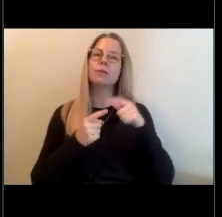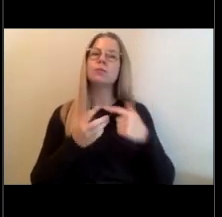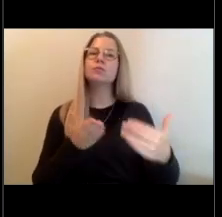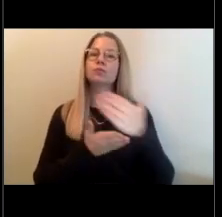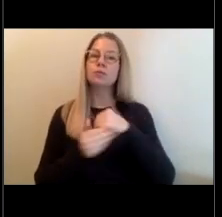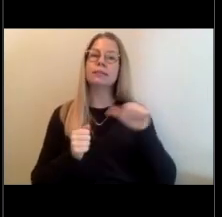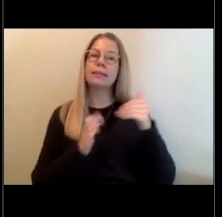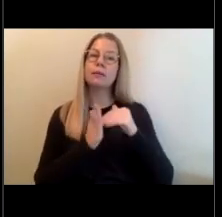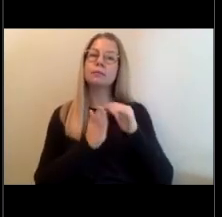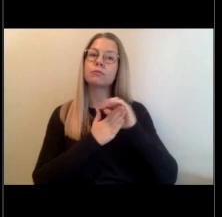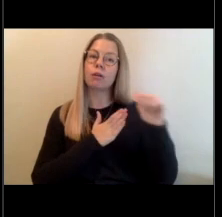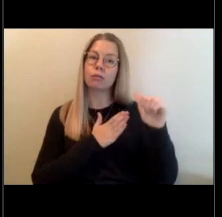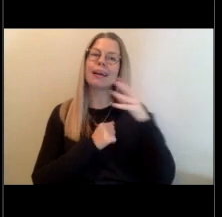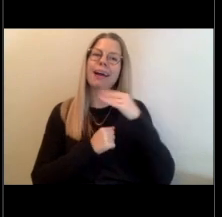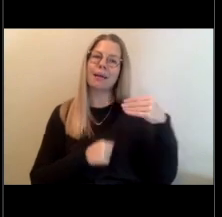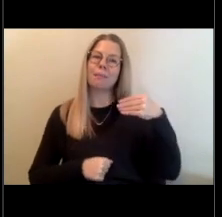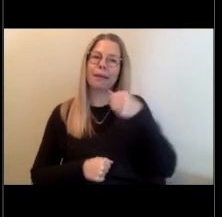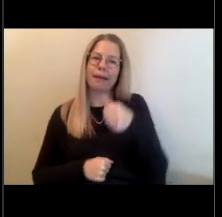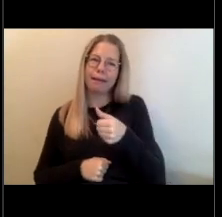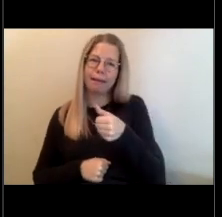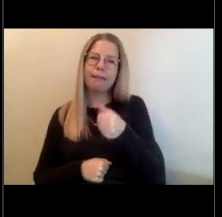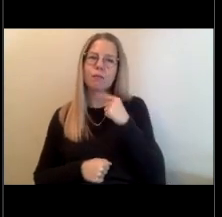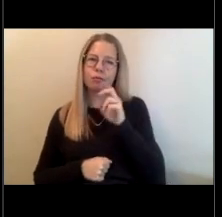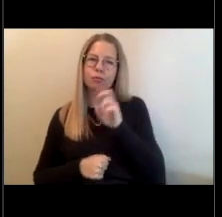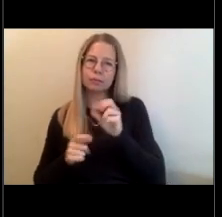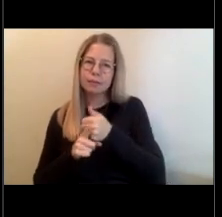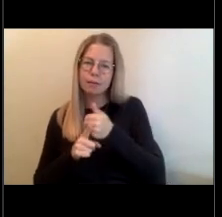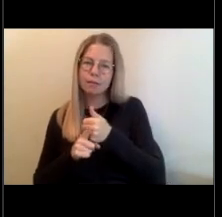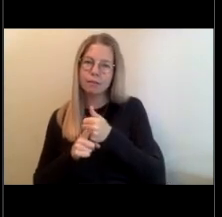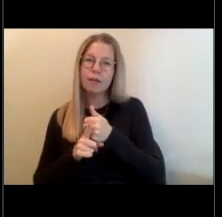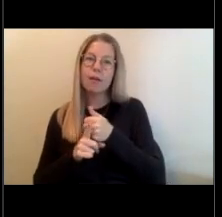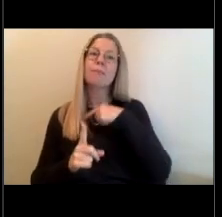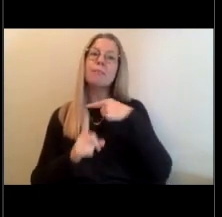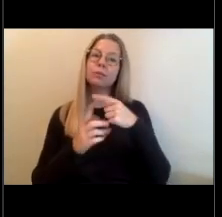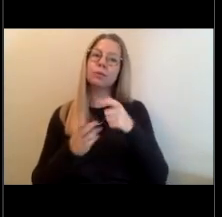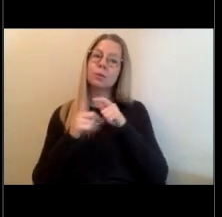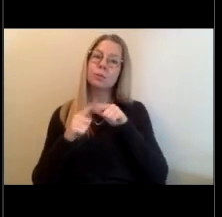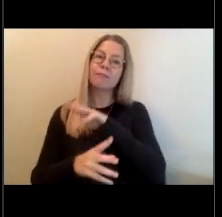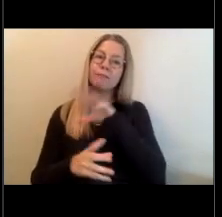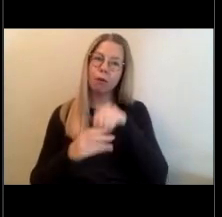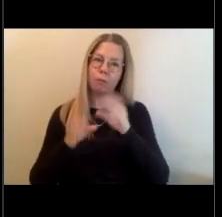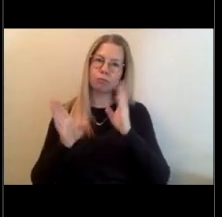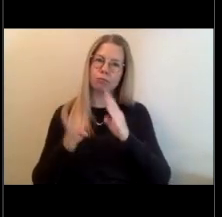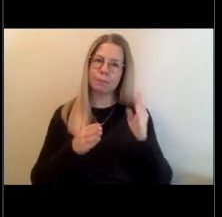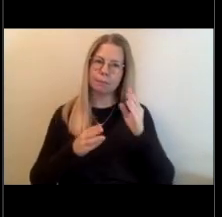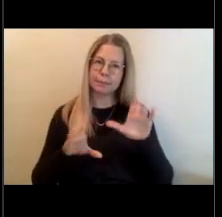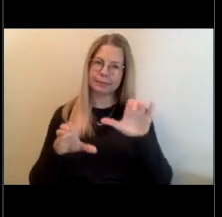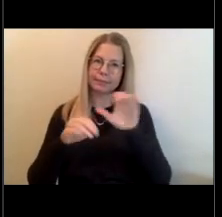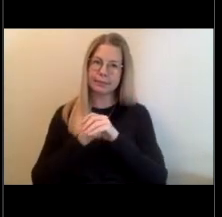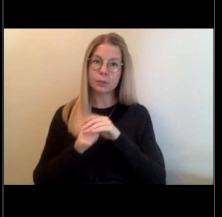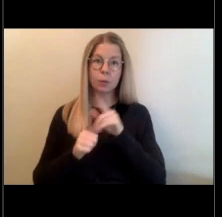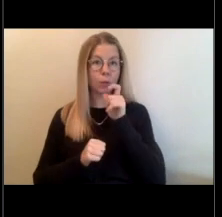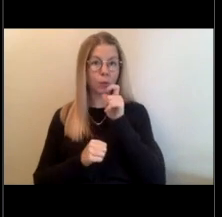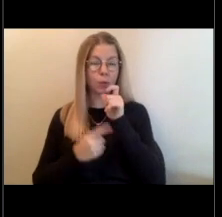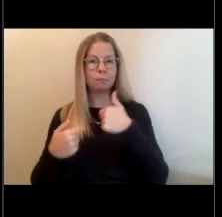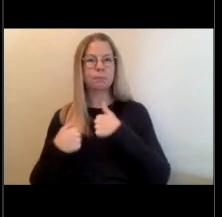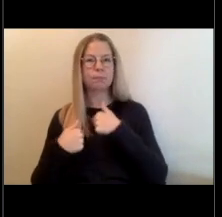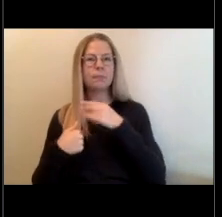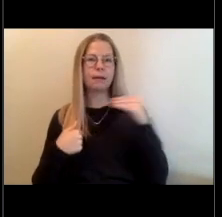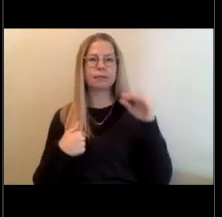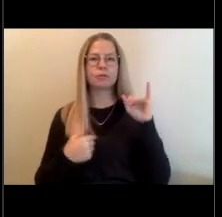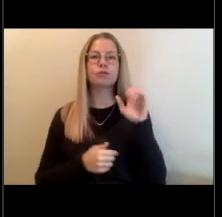had to participate in preparations. So the who turned out to be us. Jeff and I went up